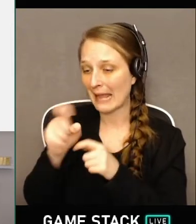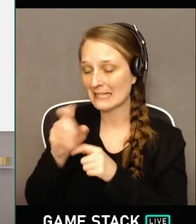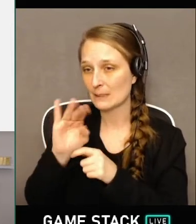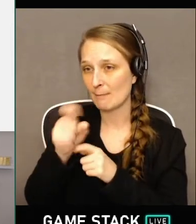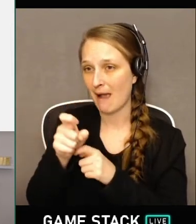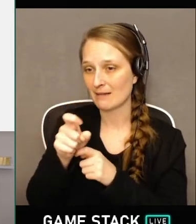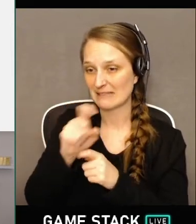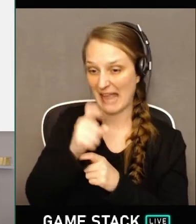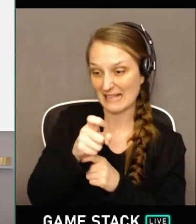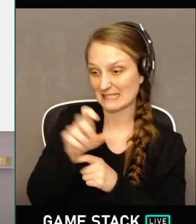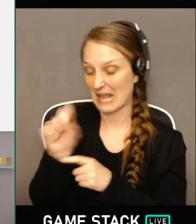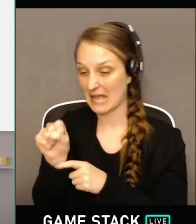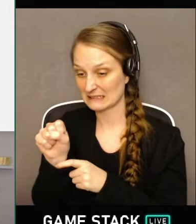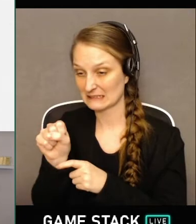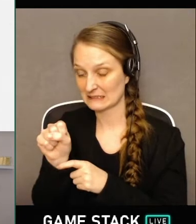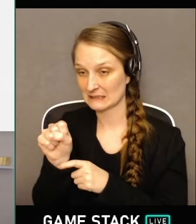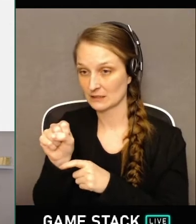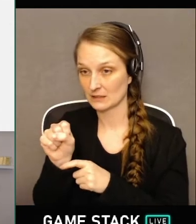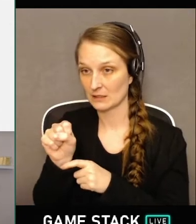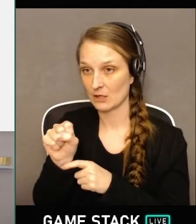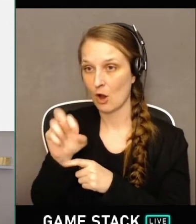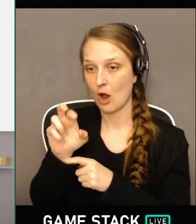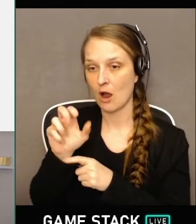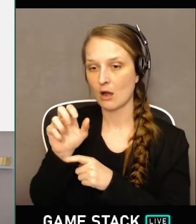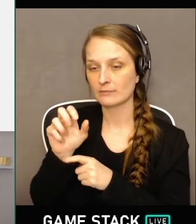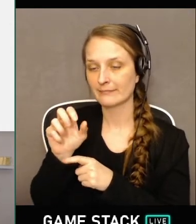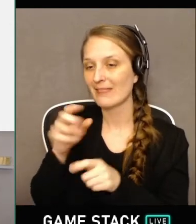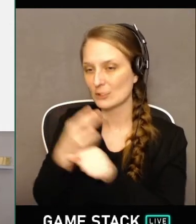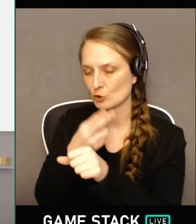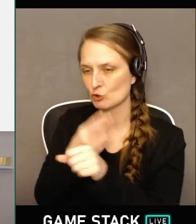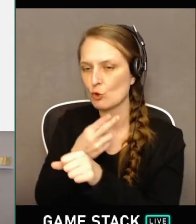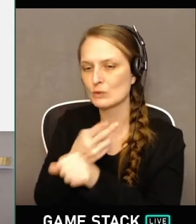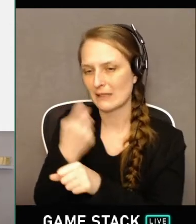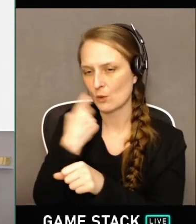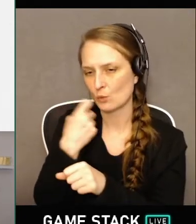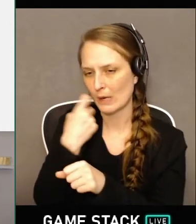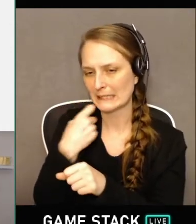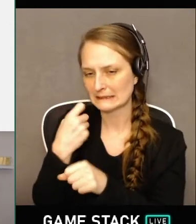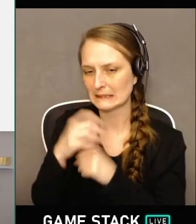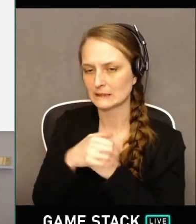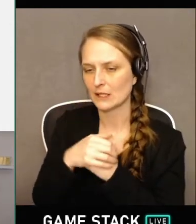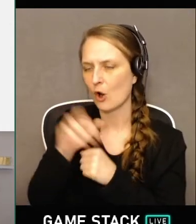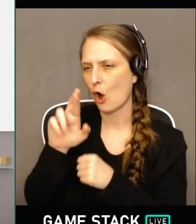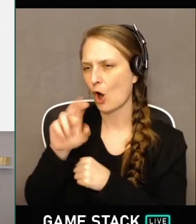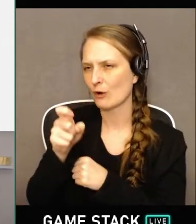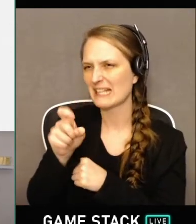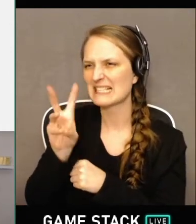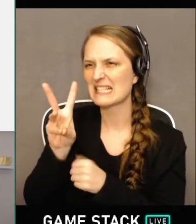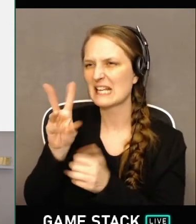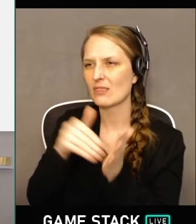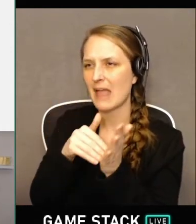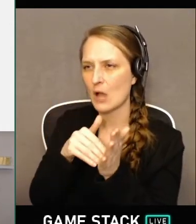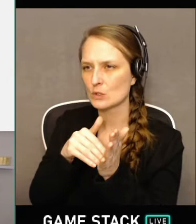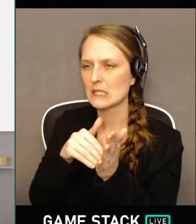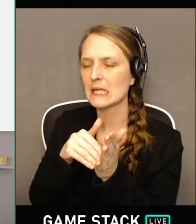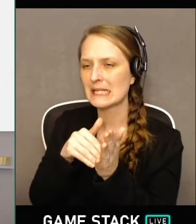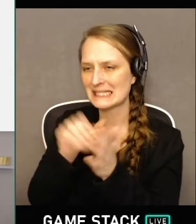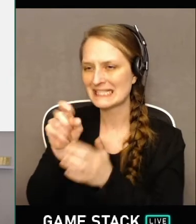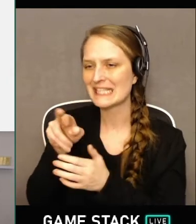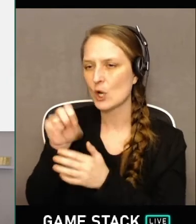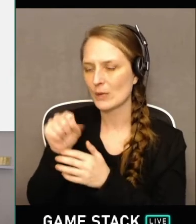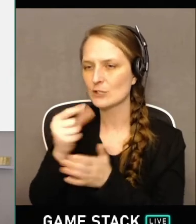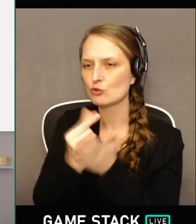S, RDNA2 is used in our latest AMD Radeon RX 6000 series graphics cards available